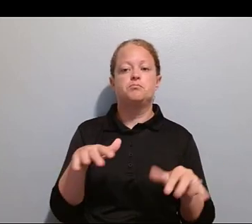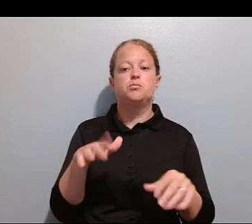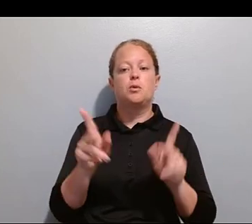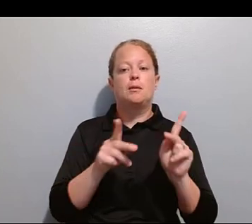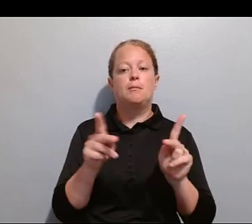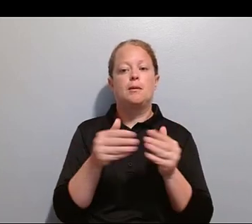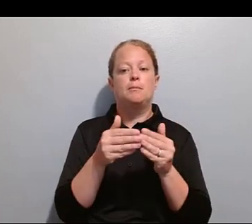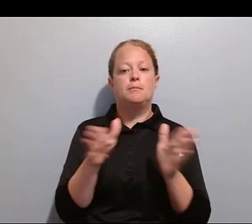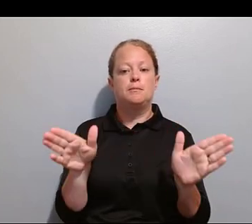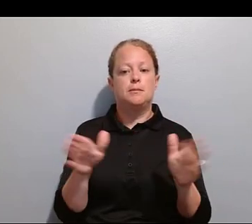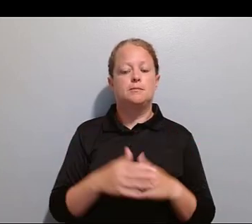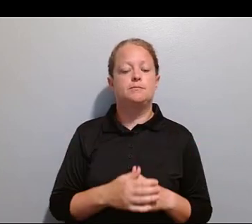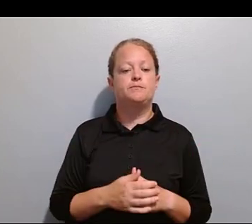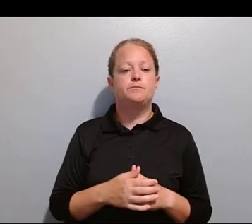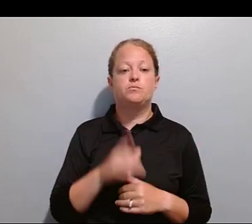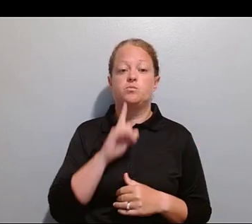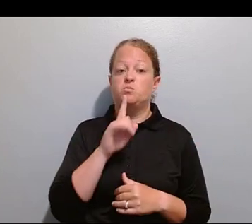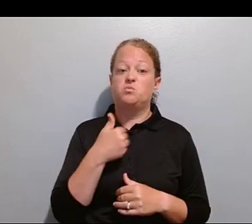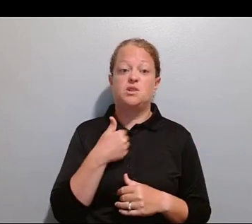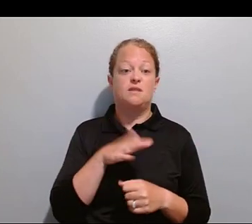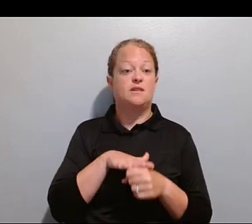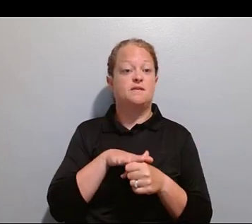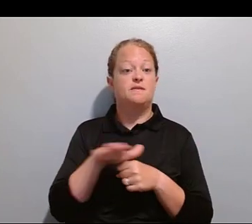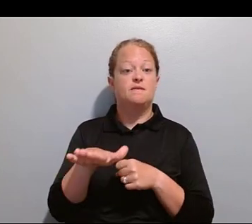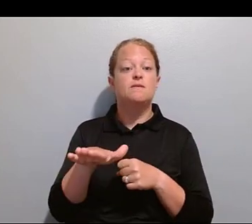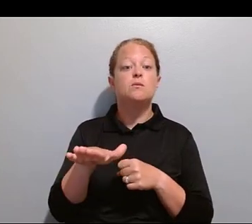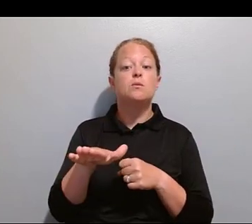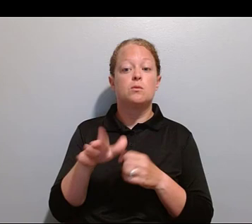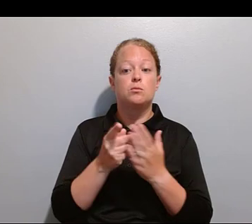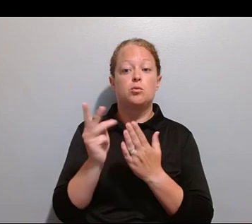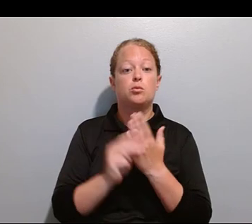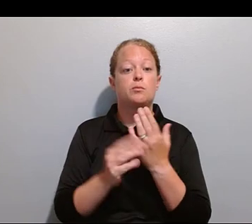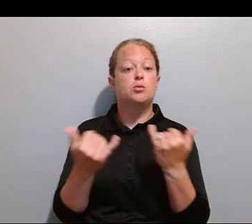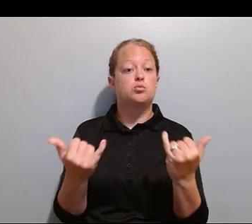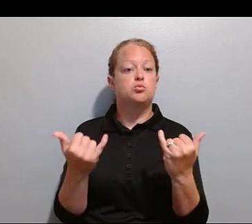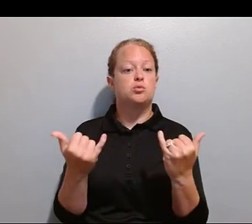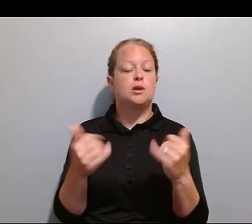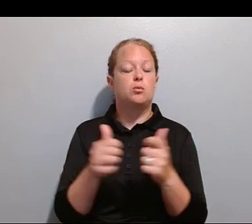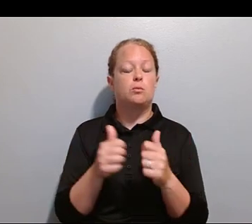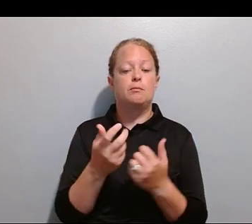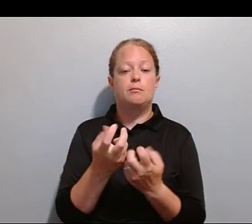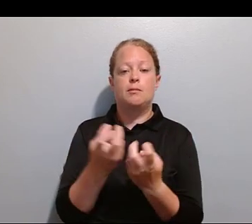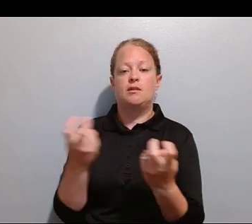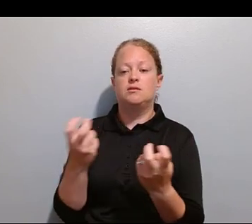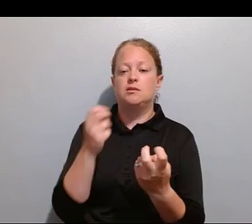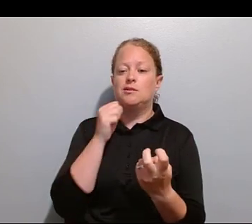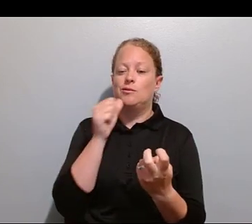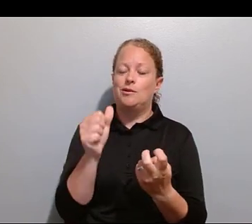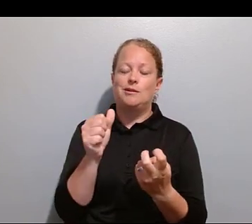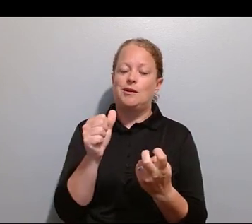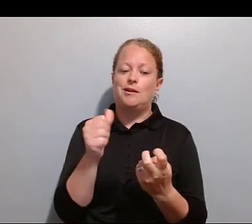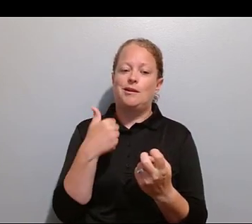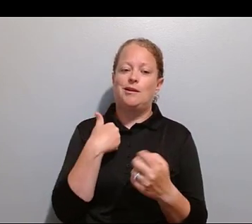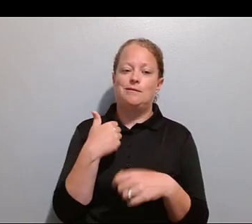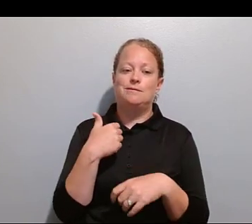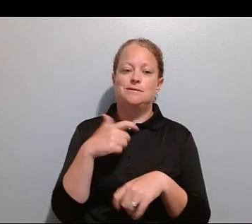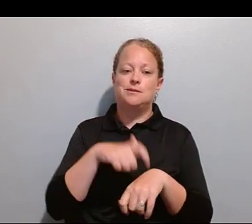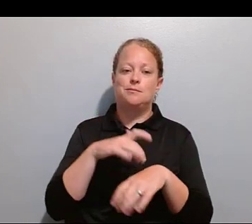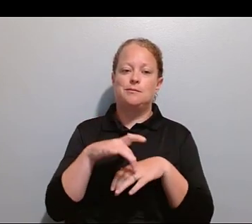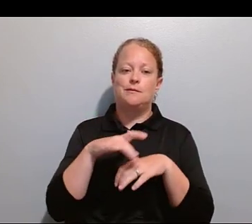have a very full program with our panelists, we won't have time to touch on your questions directly